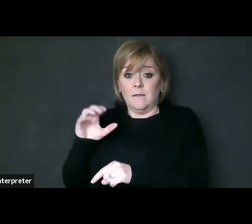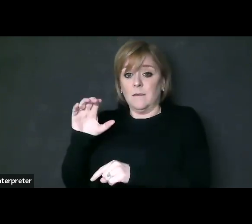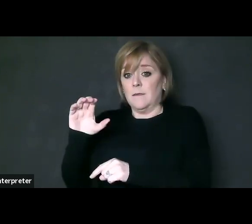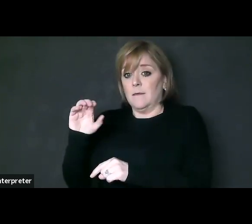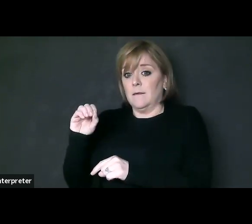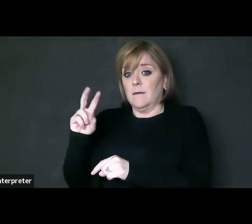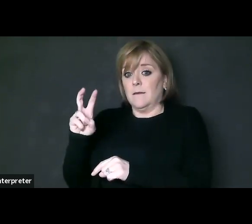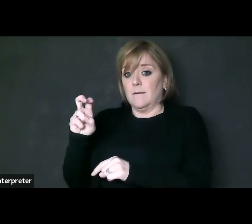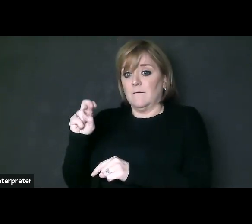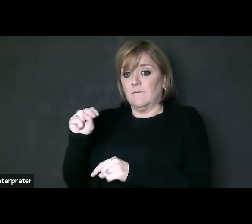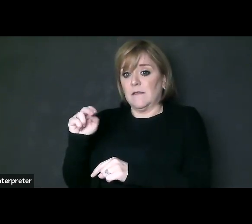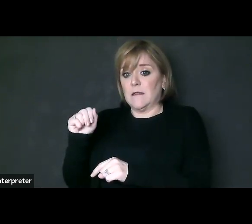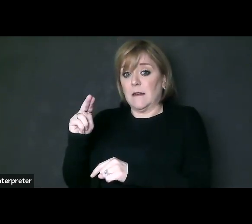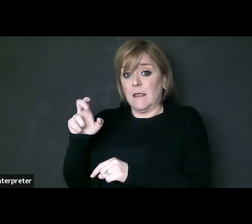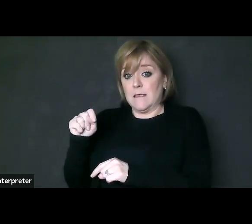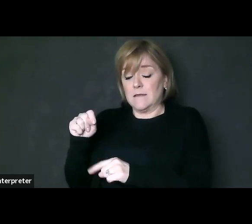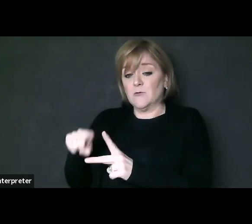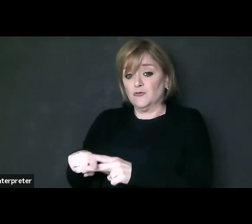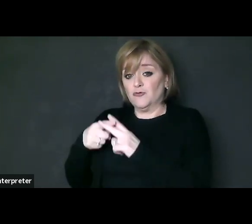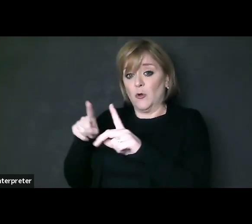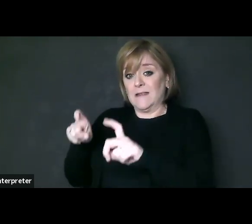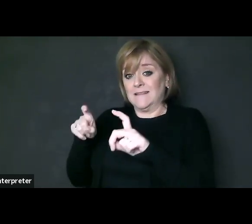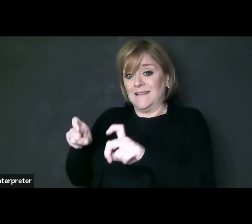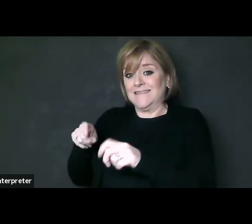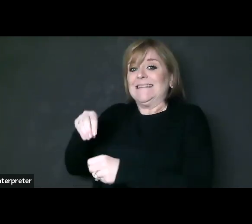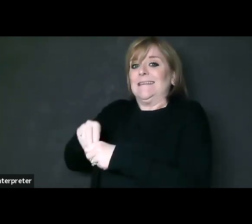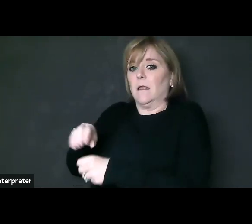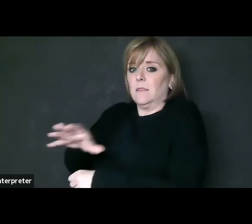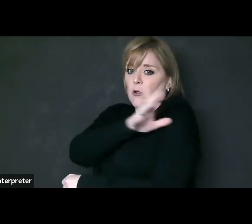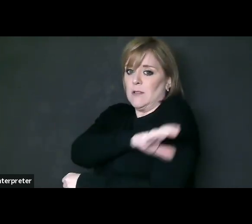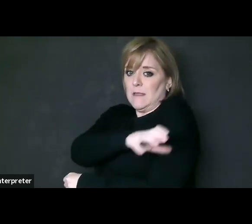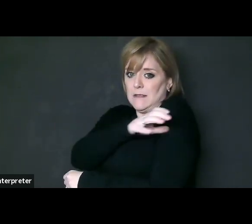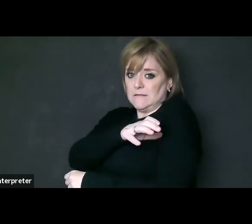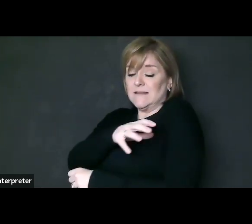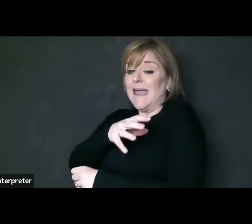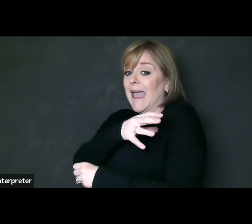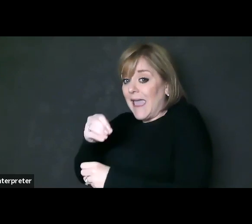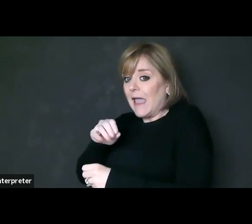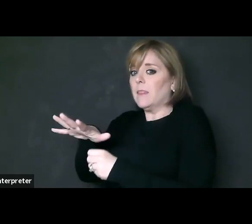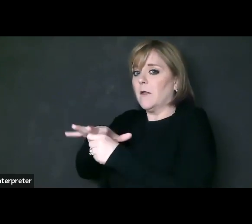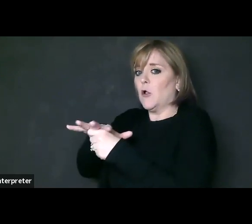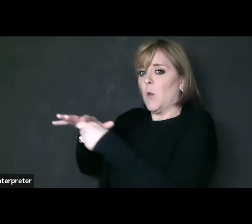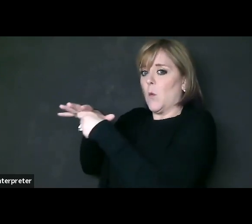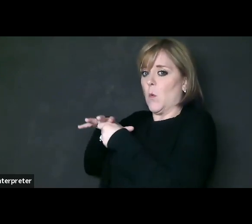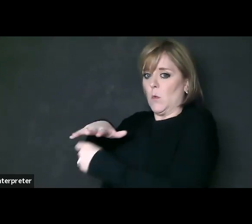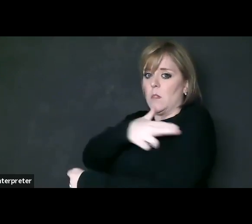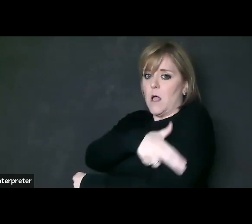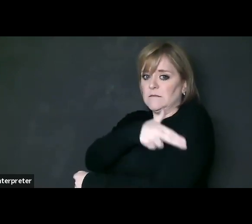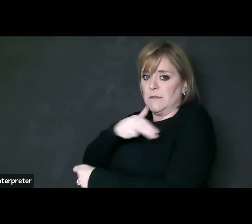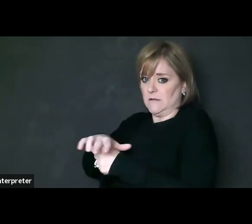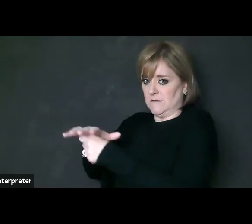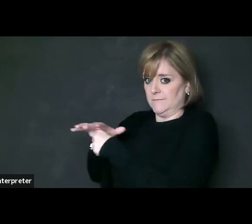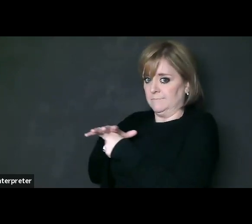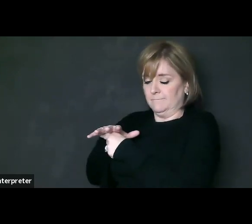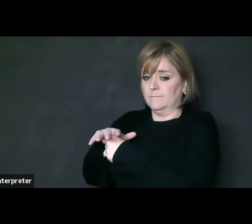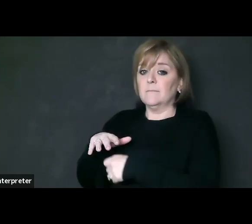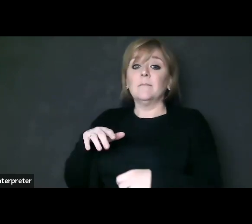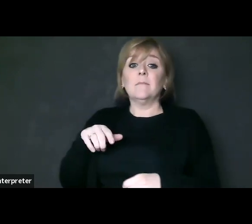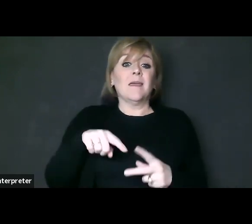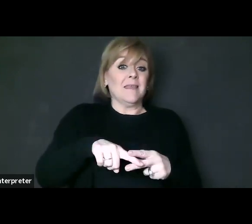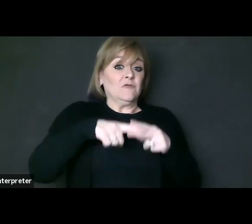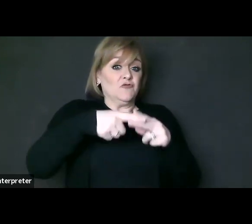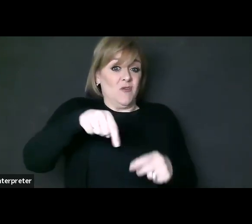doing testing at their clinics and at their regional hospitals. And on Friday of this